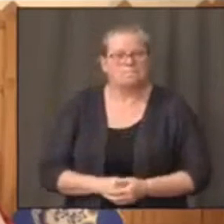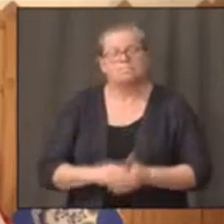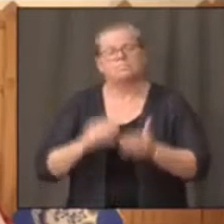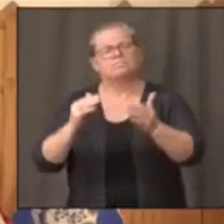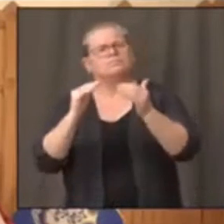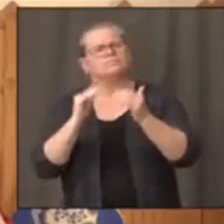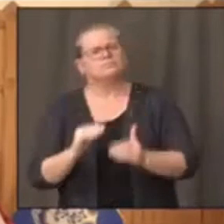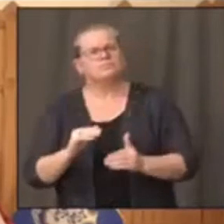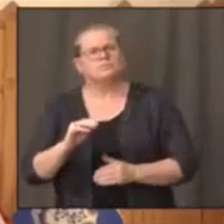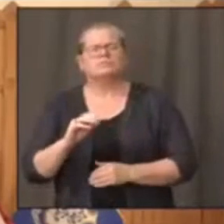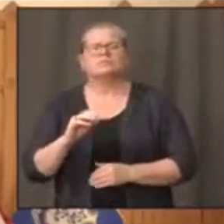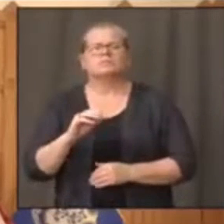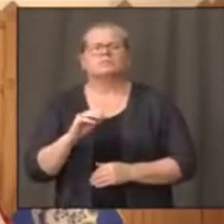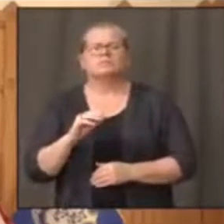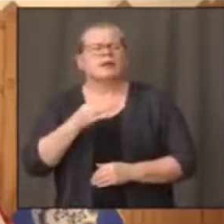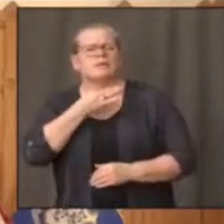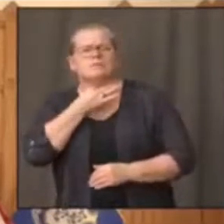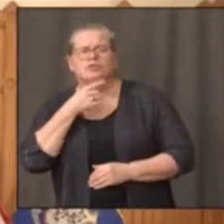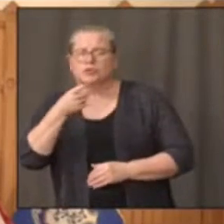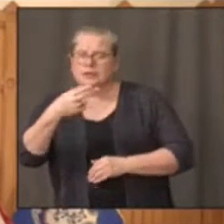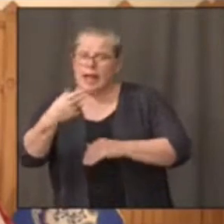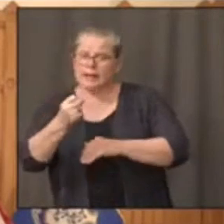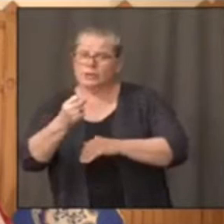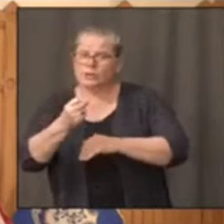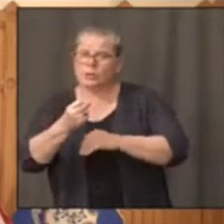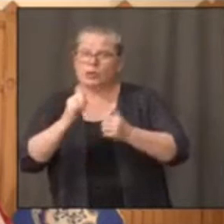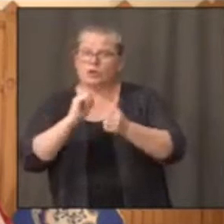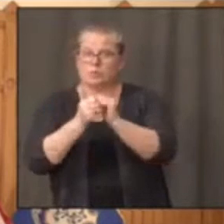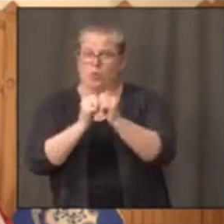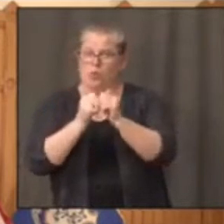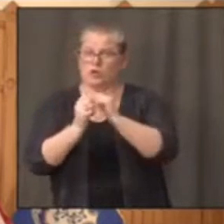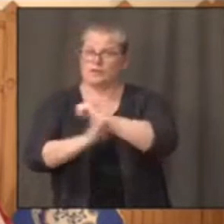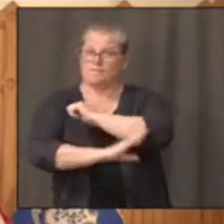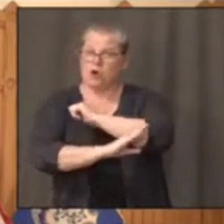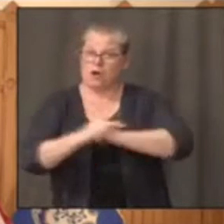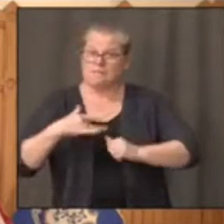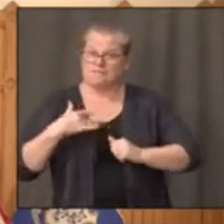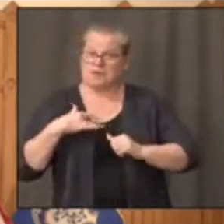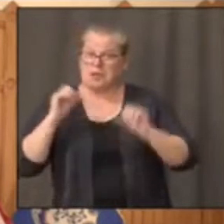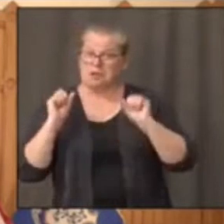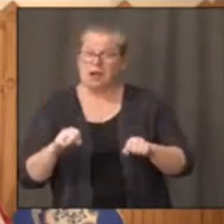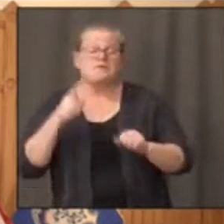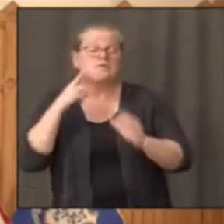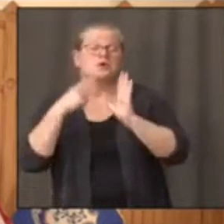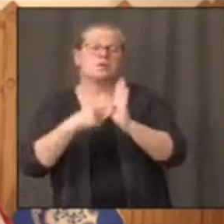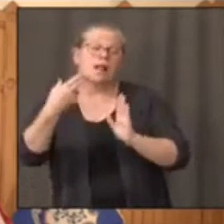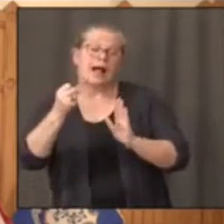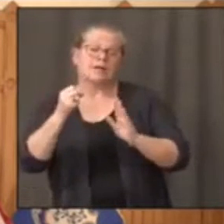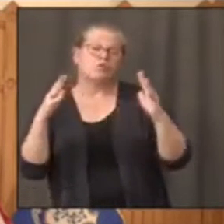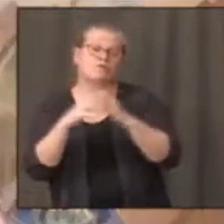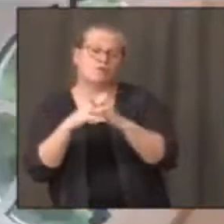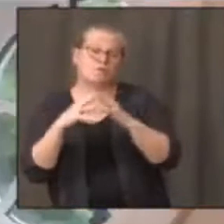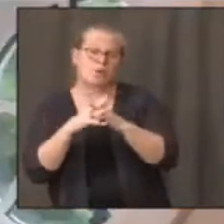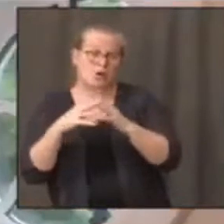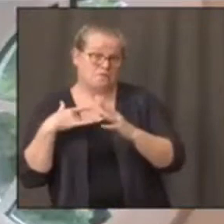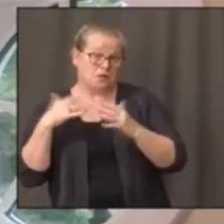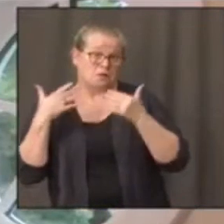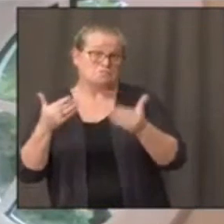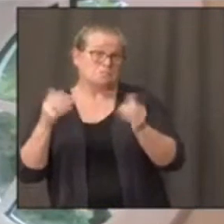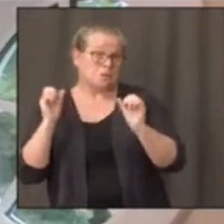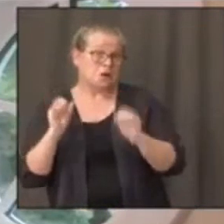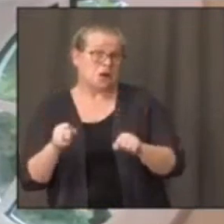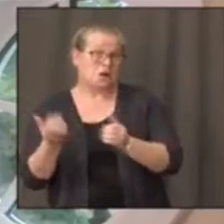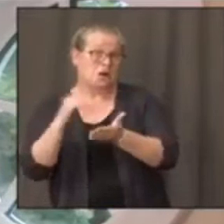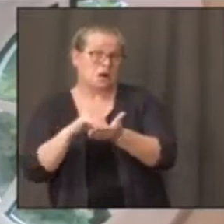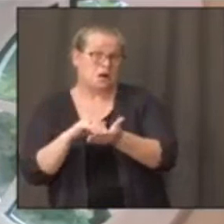school and collegiate sports in the fall? Can football, for example, be done safely at the high school level? Look, I think